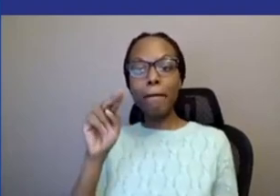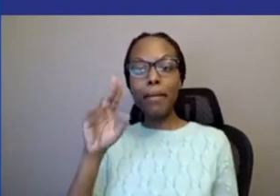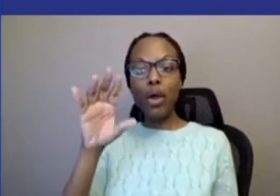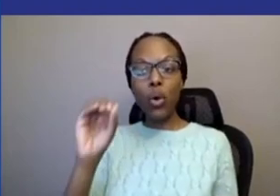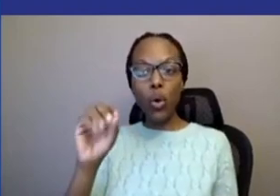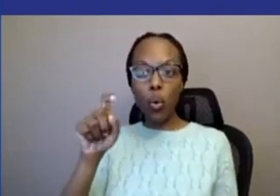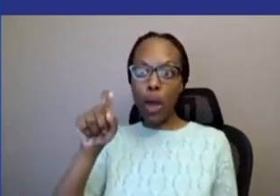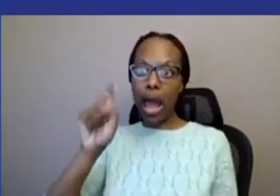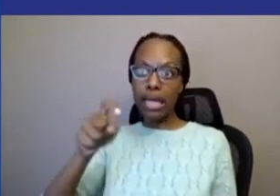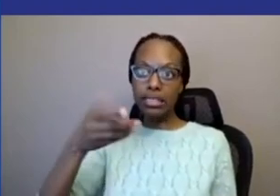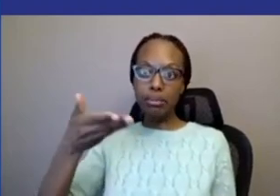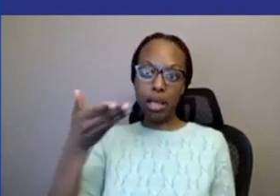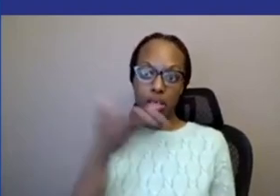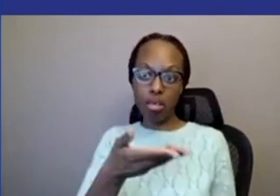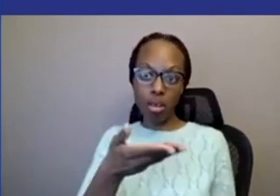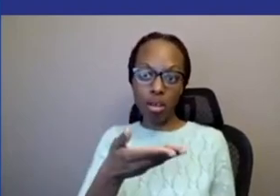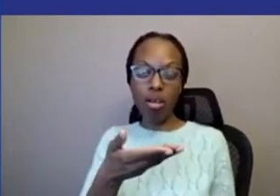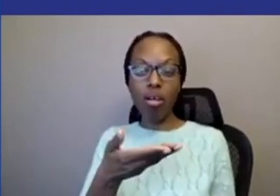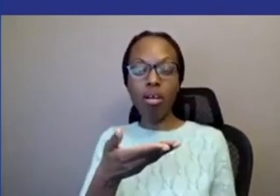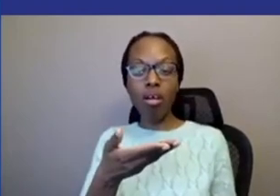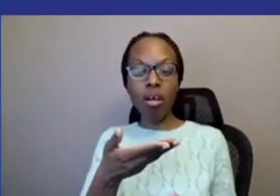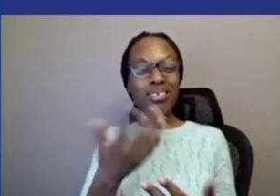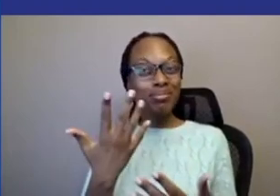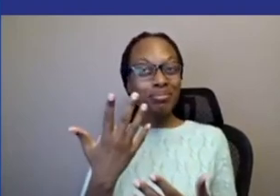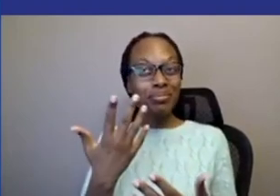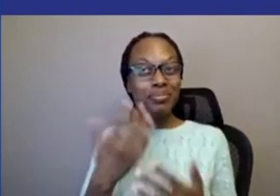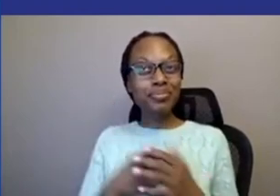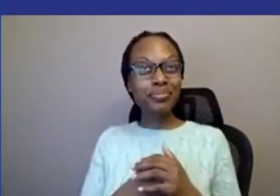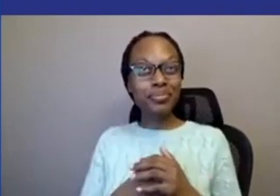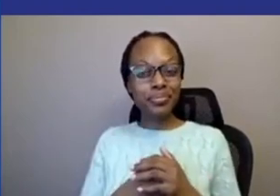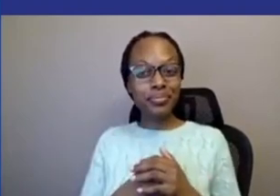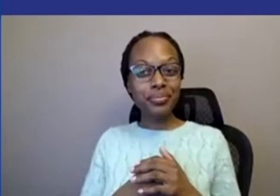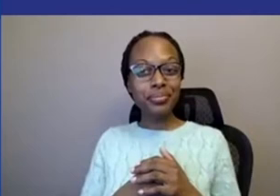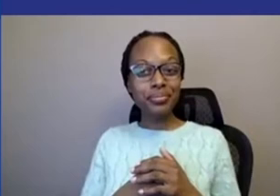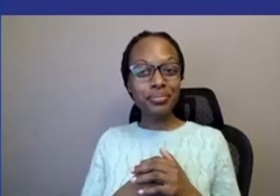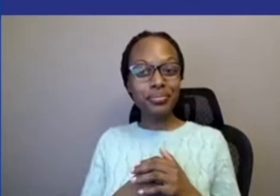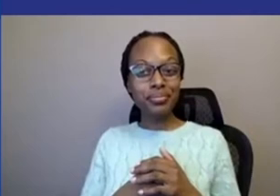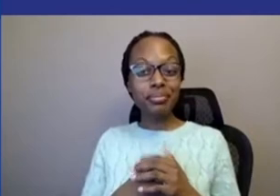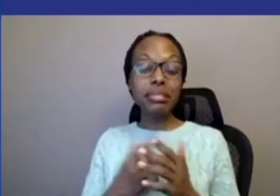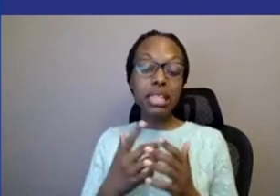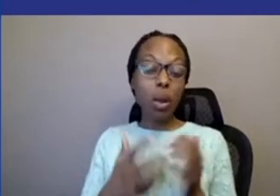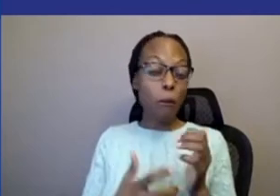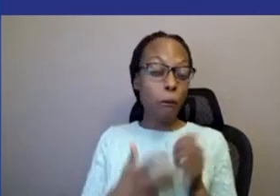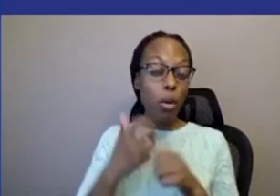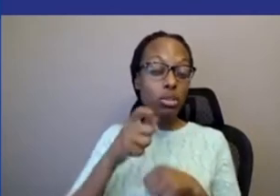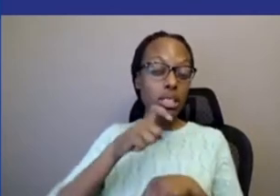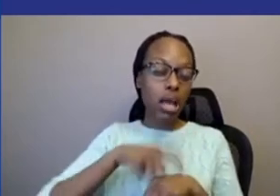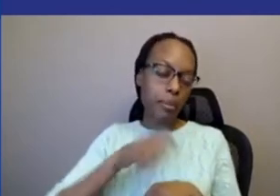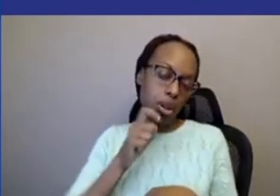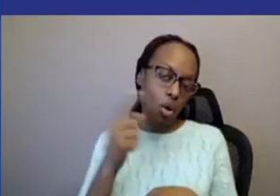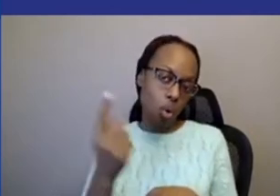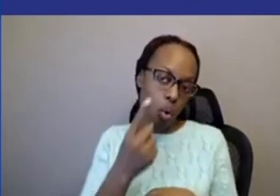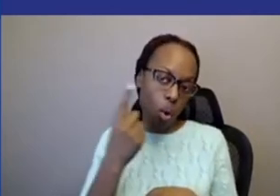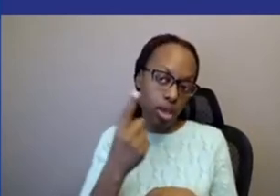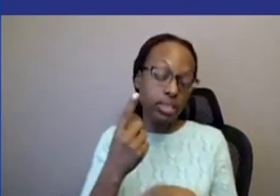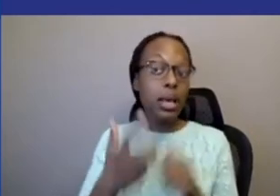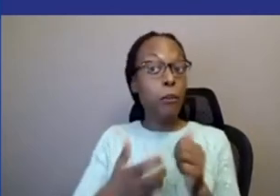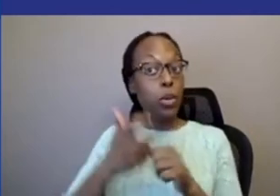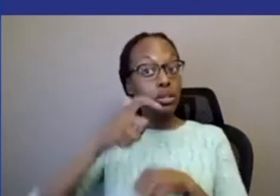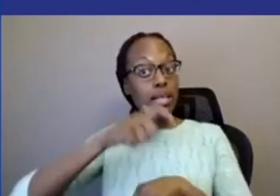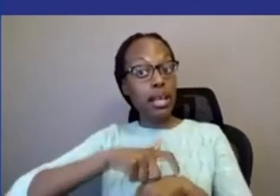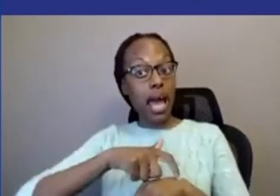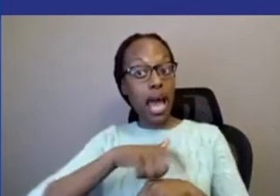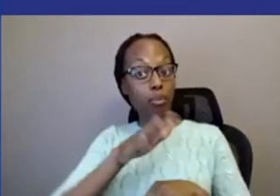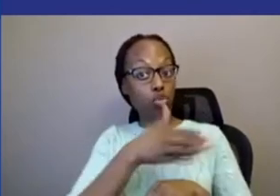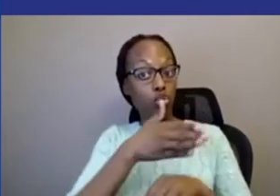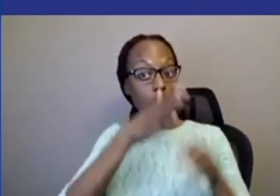in there, we're talking most of the time that, not all the time, but most of the time, those musicians aren't there.